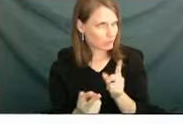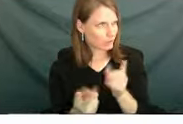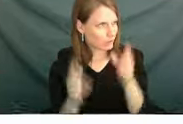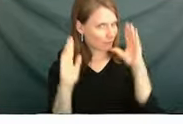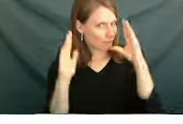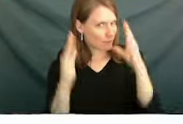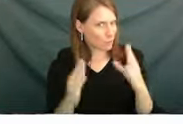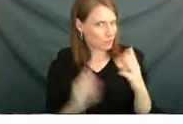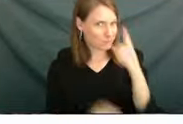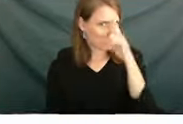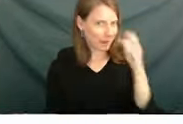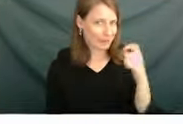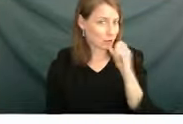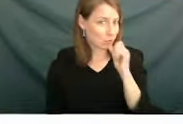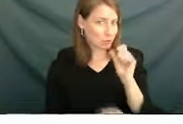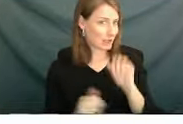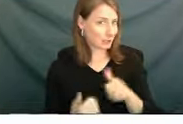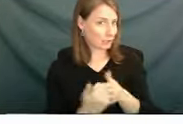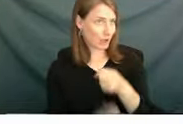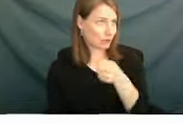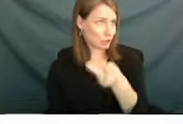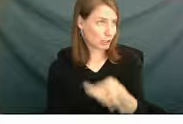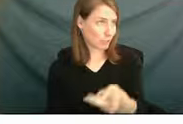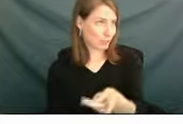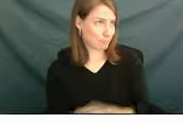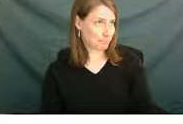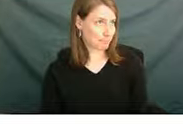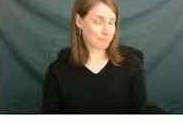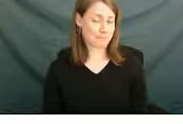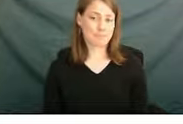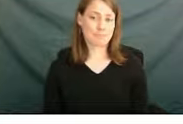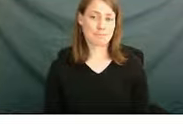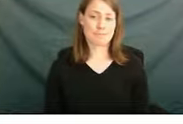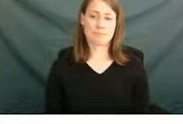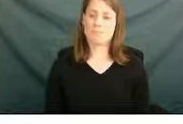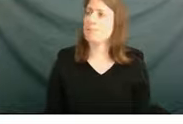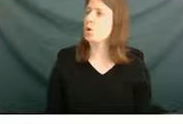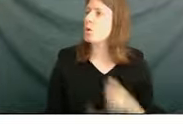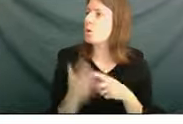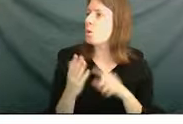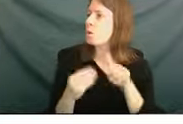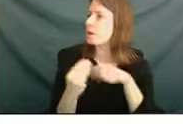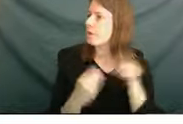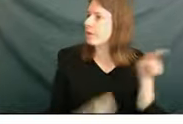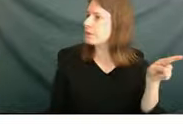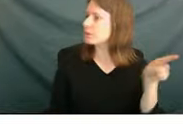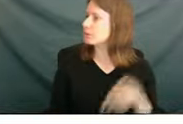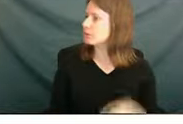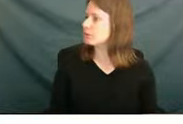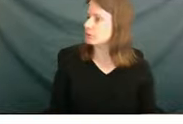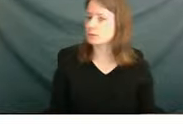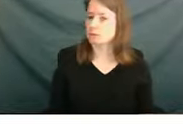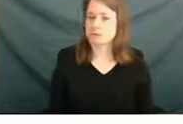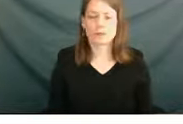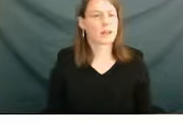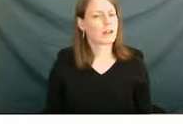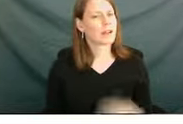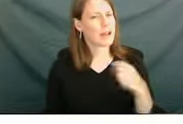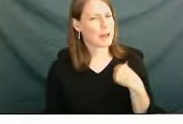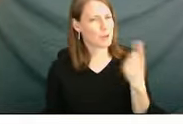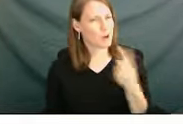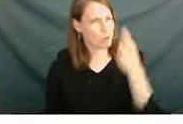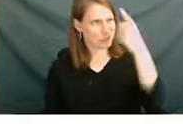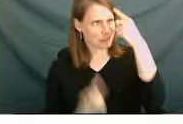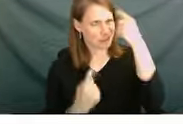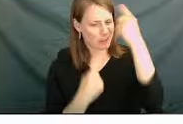What about this one? It makes me keep thinking where to most accurately pitch a